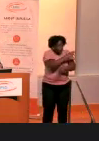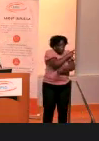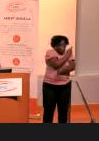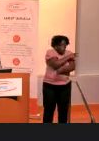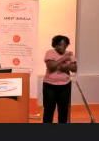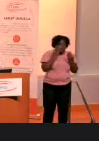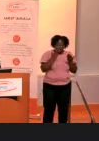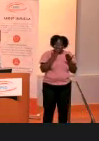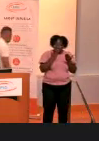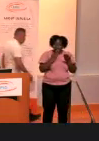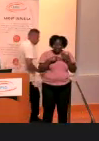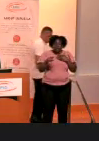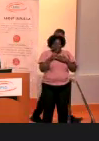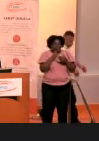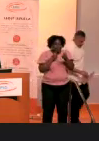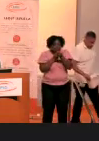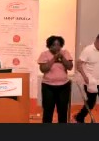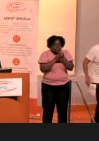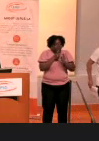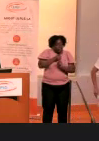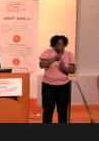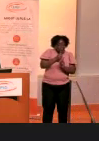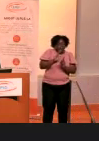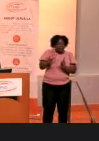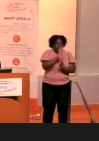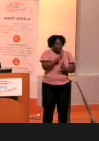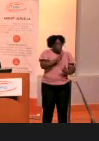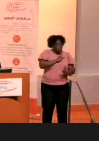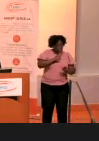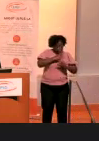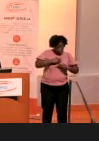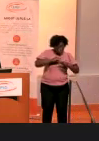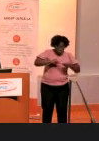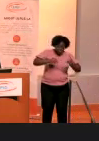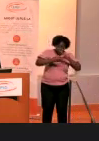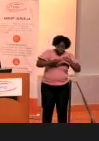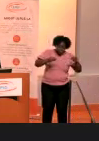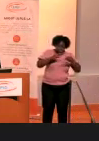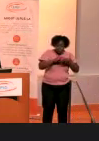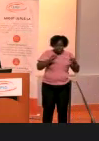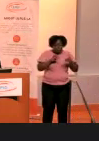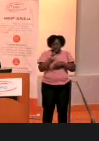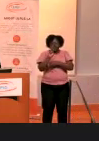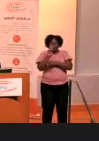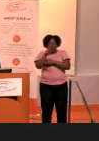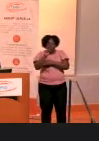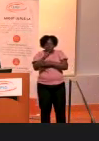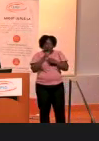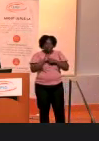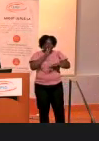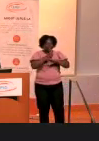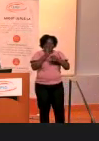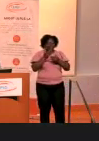a select group of patient advocates. They not only share their personal journeys through the Lupus LA platform, but they also inspire and